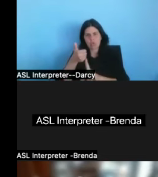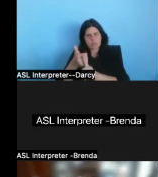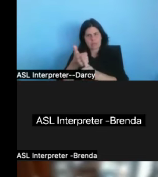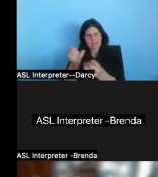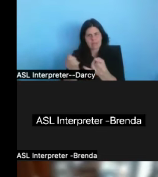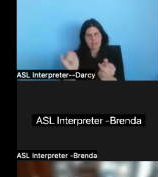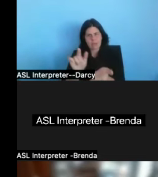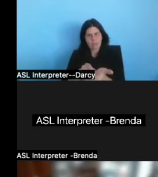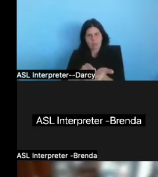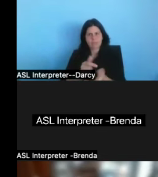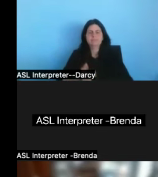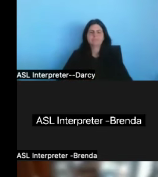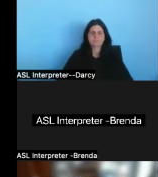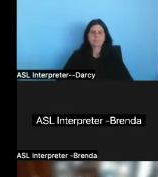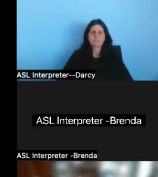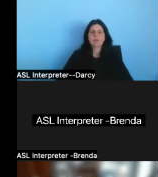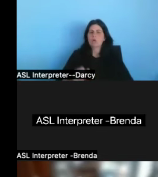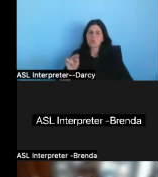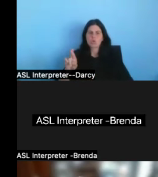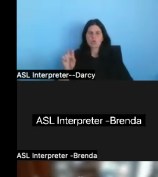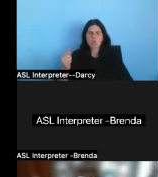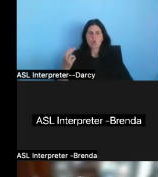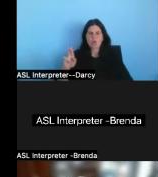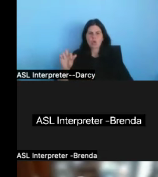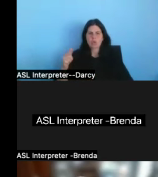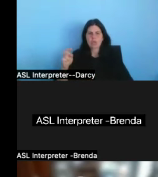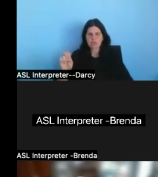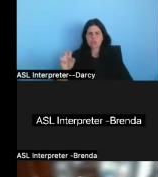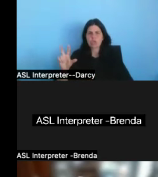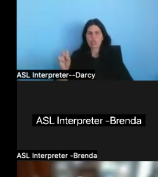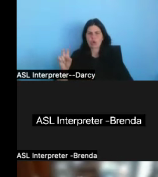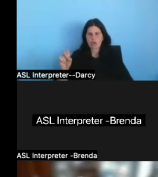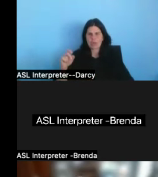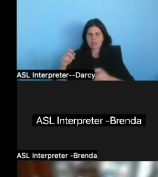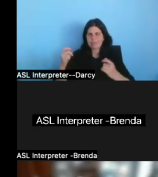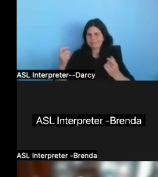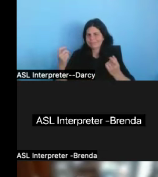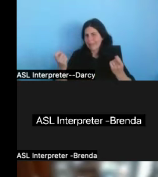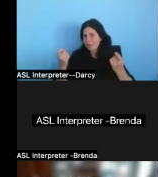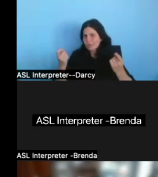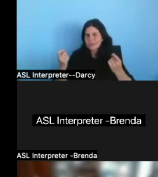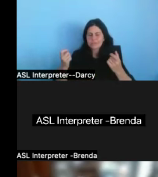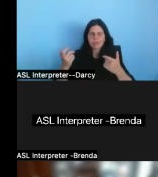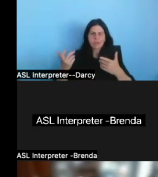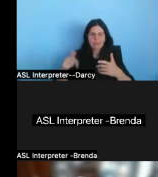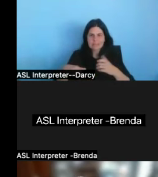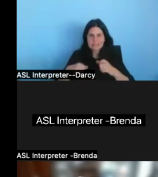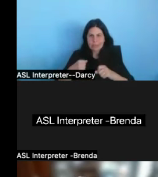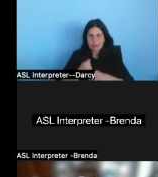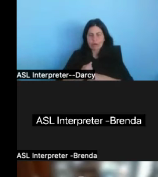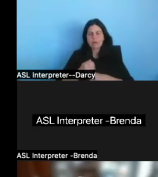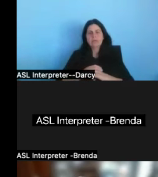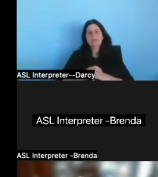Now, also, we have the Northridge 30th anniversary campaign this year. We're kind of a number of